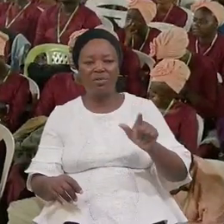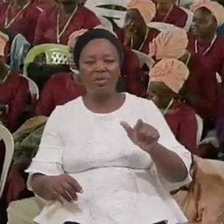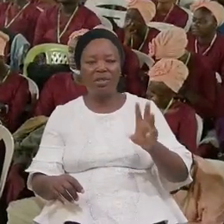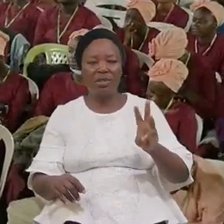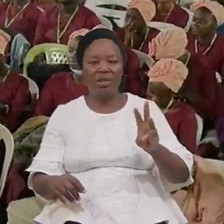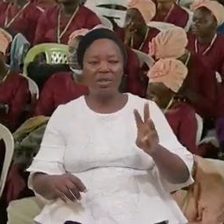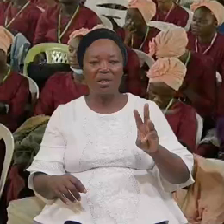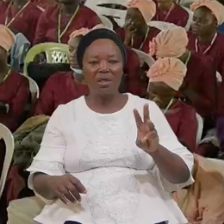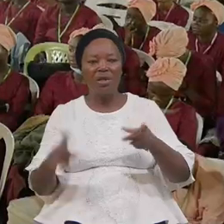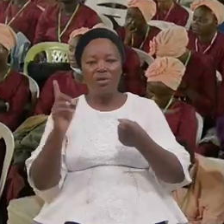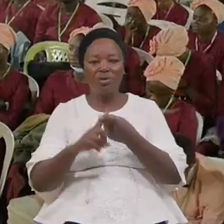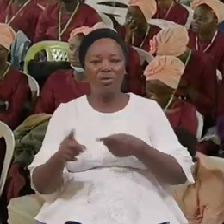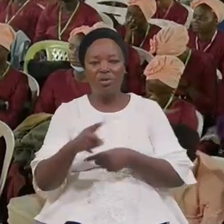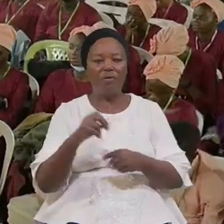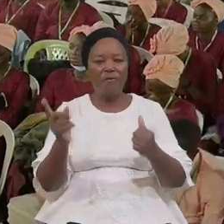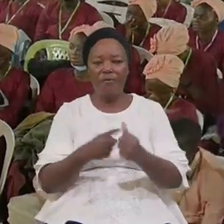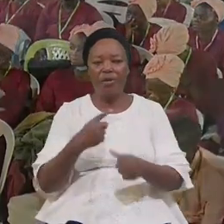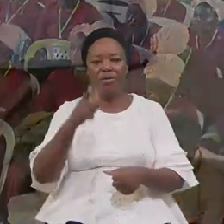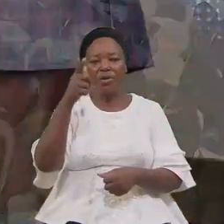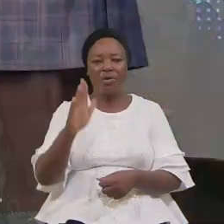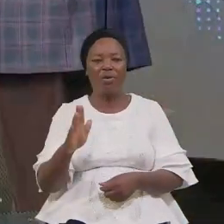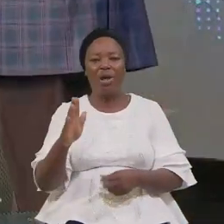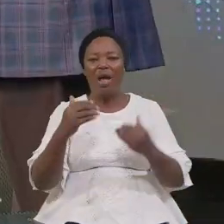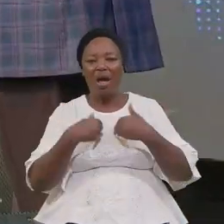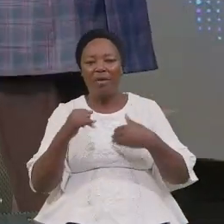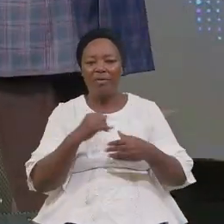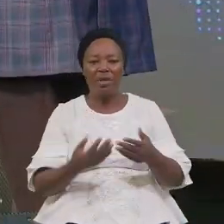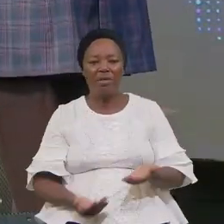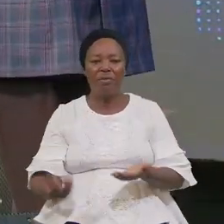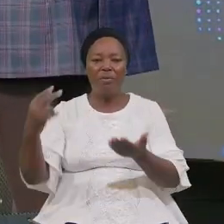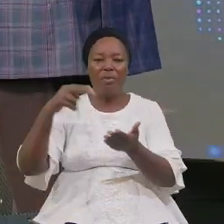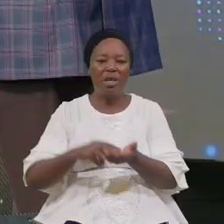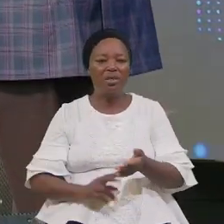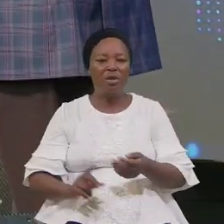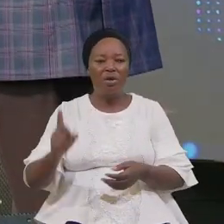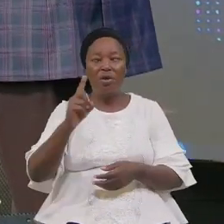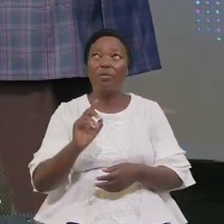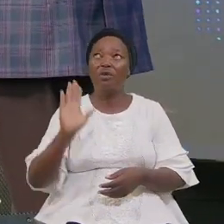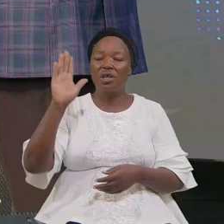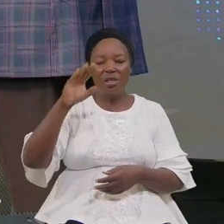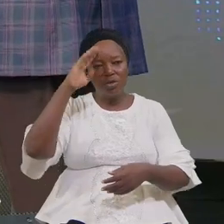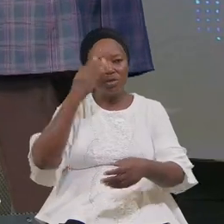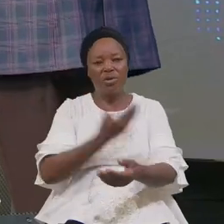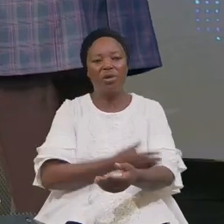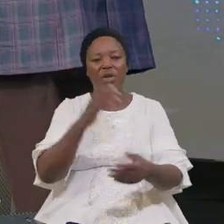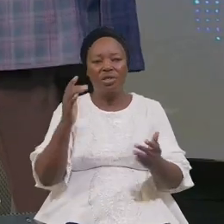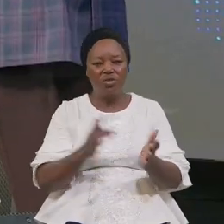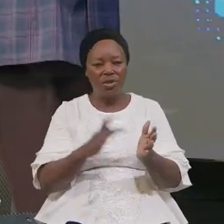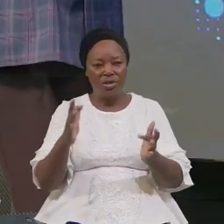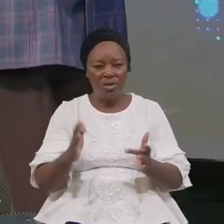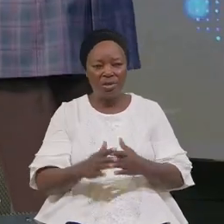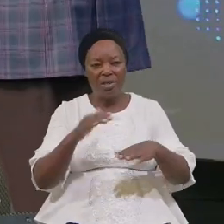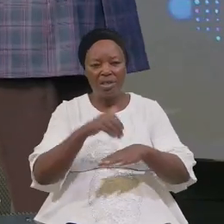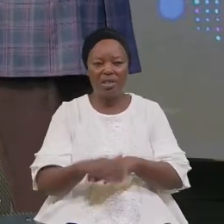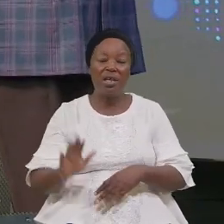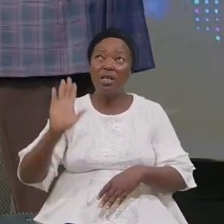verse 26, unto you first, God, having raised up his son, Jesus, sent